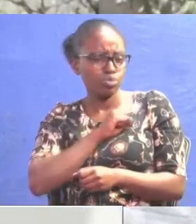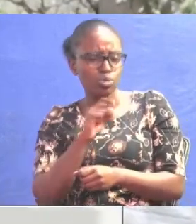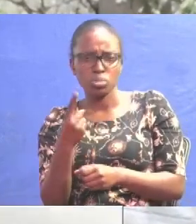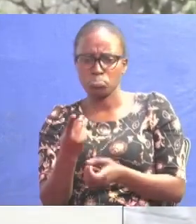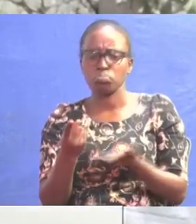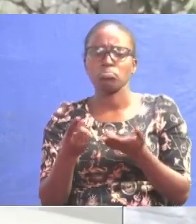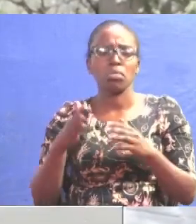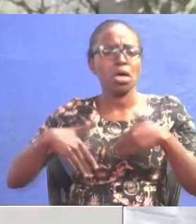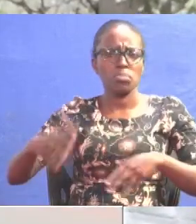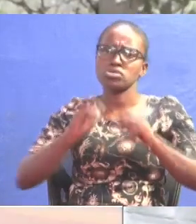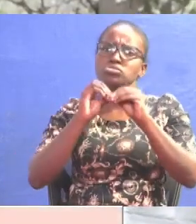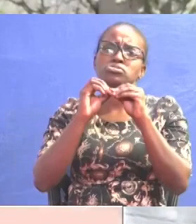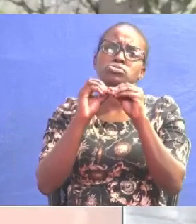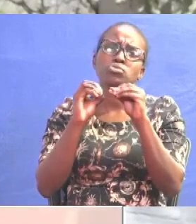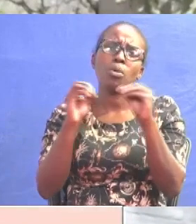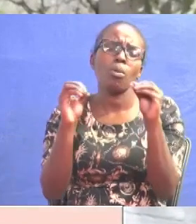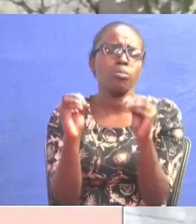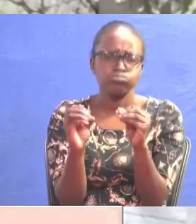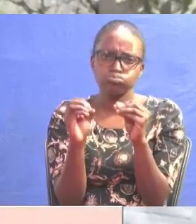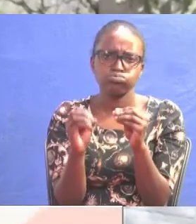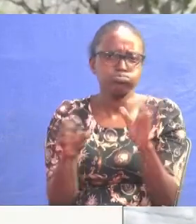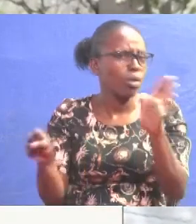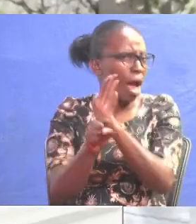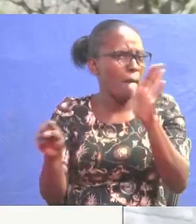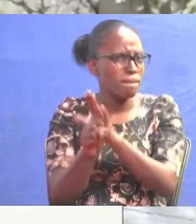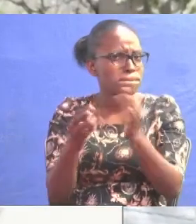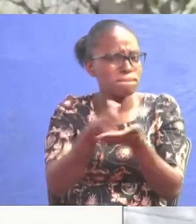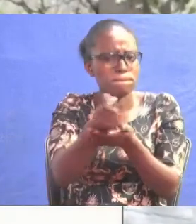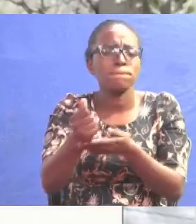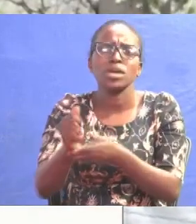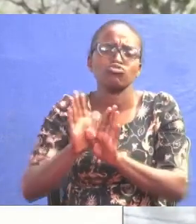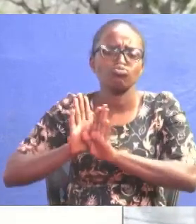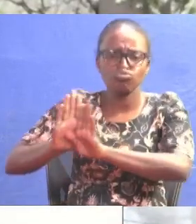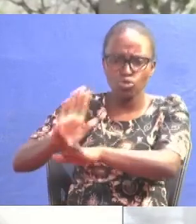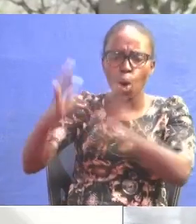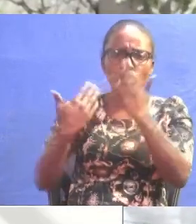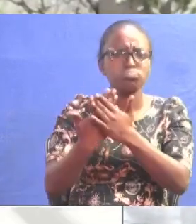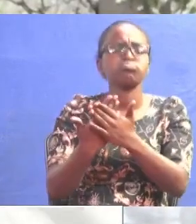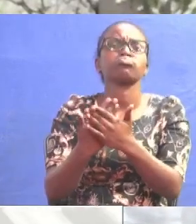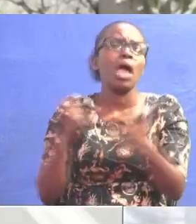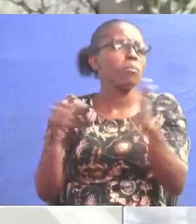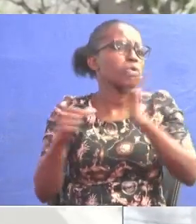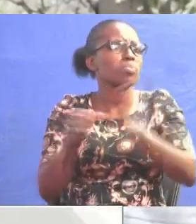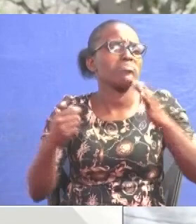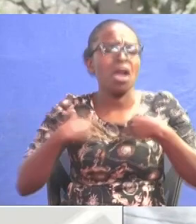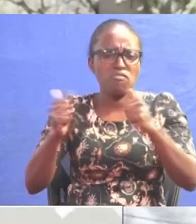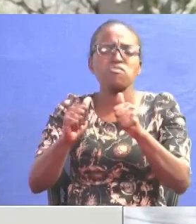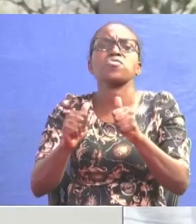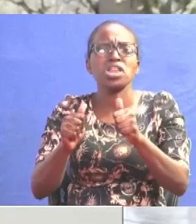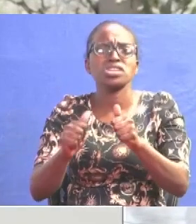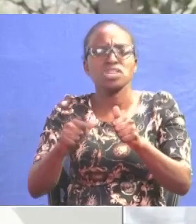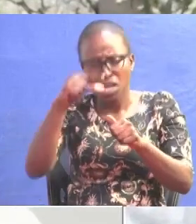I feel like it's a lot of money yenye tumeachiwa, ni jukumu kubwa sana ilhali